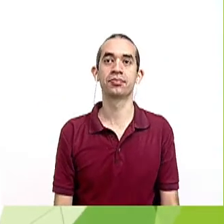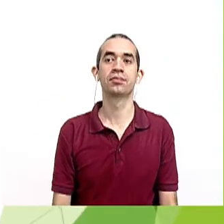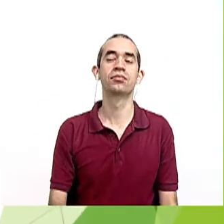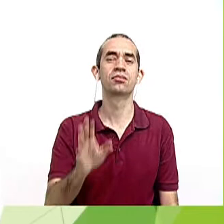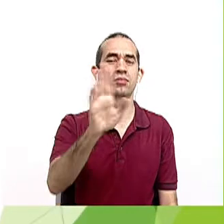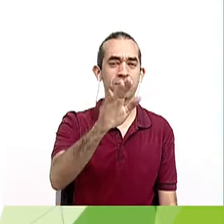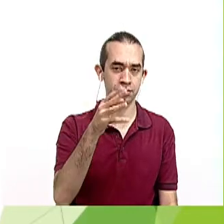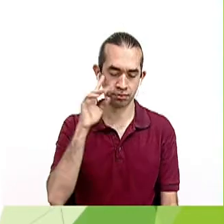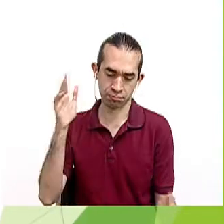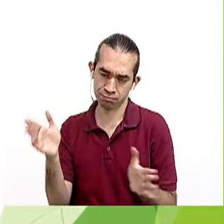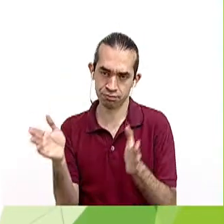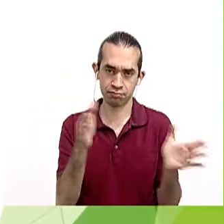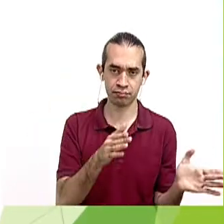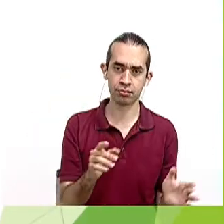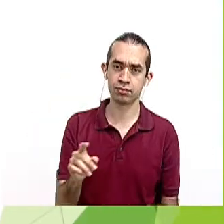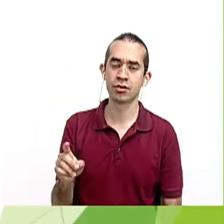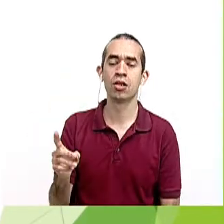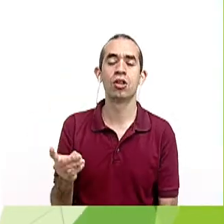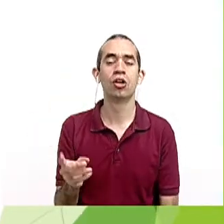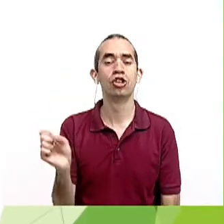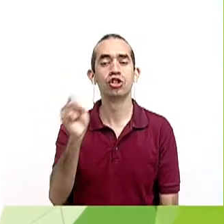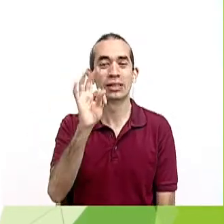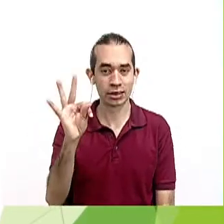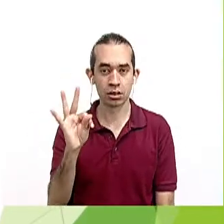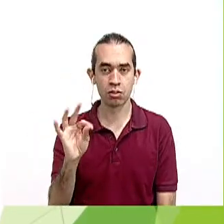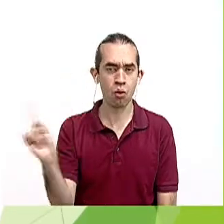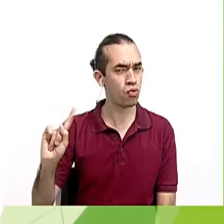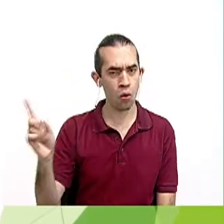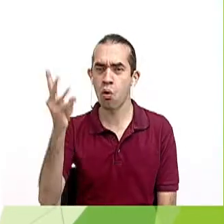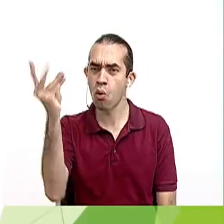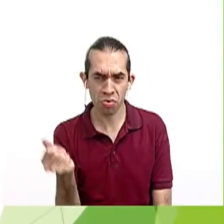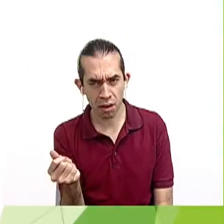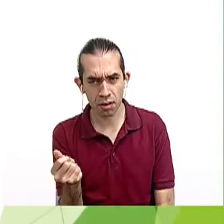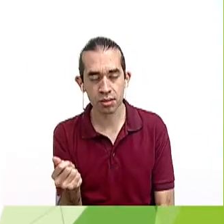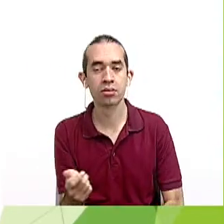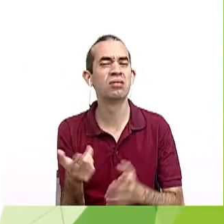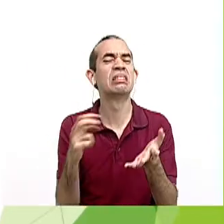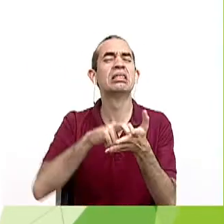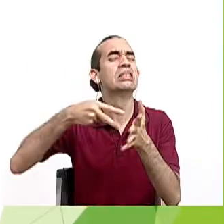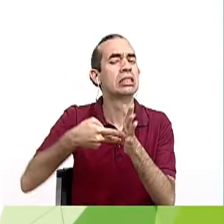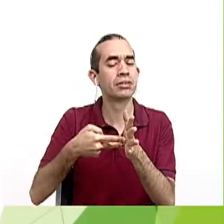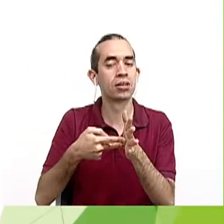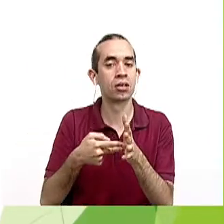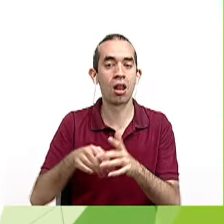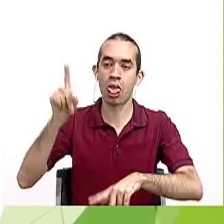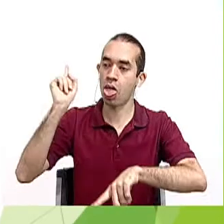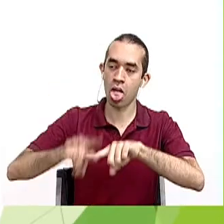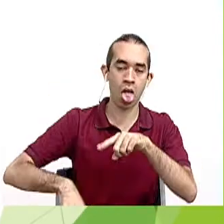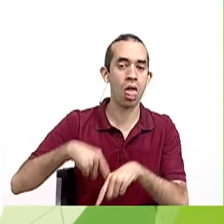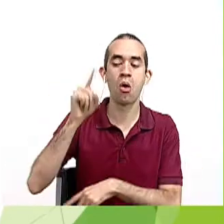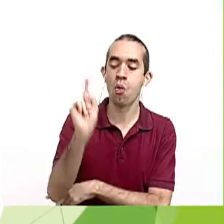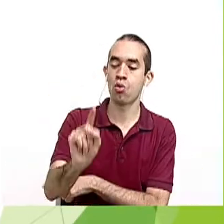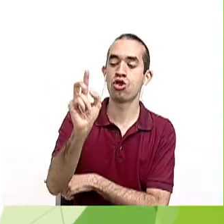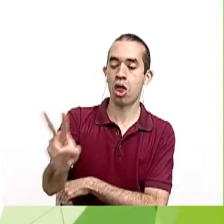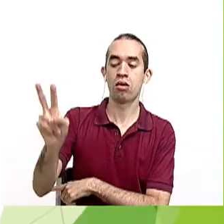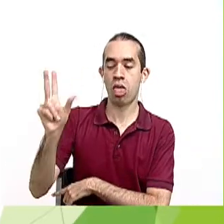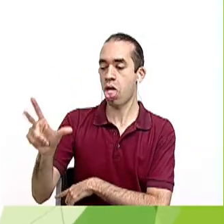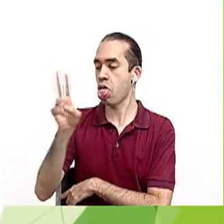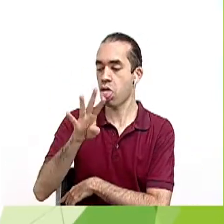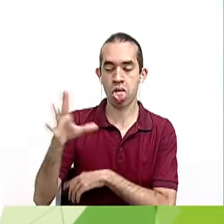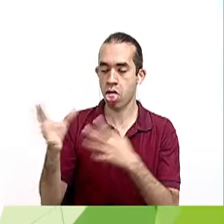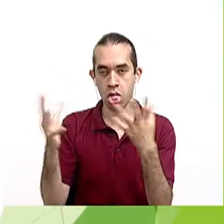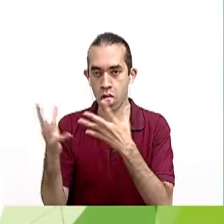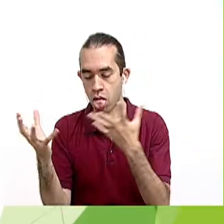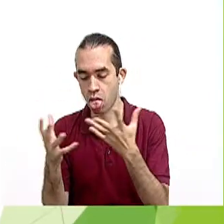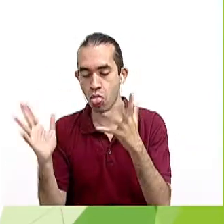Now, what is an uncountable noun? It refers to the things we cannot count with numbers. They